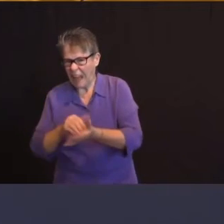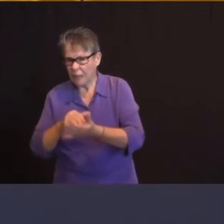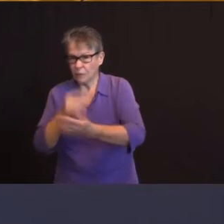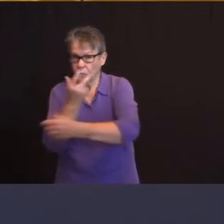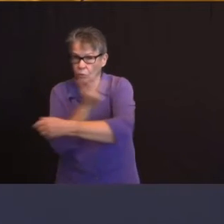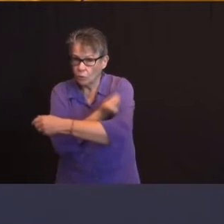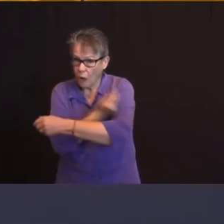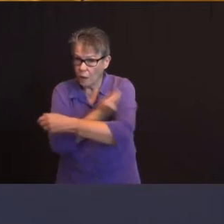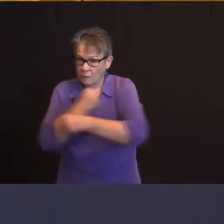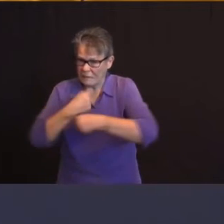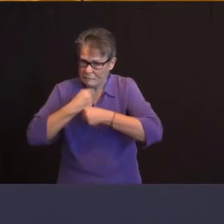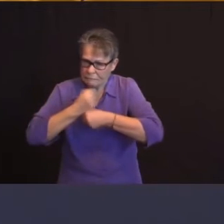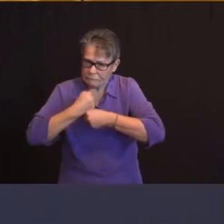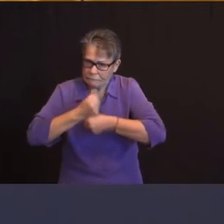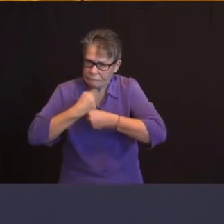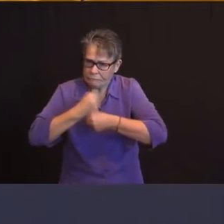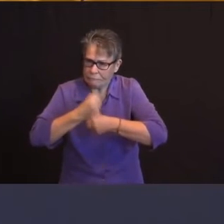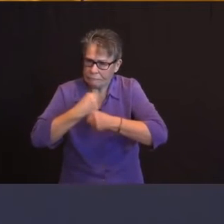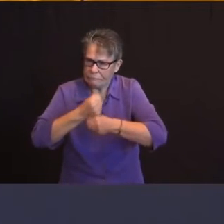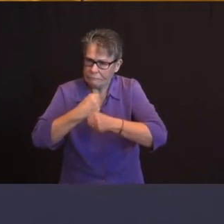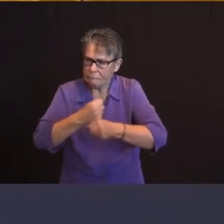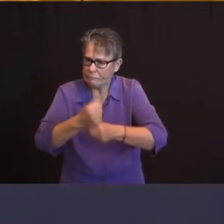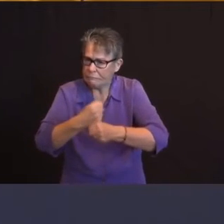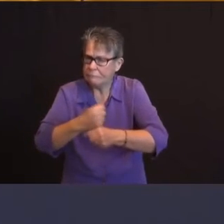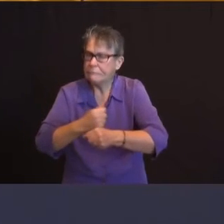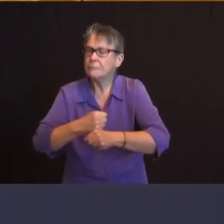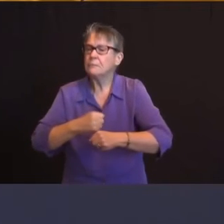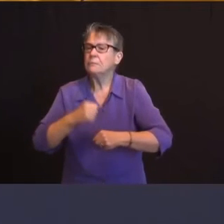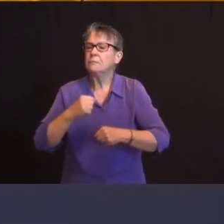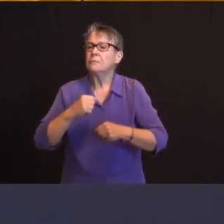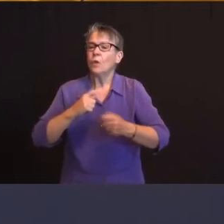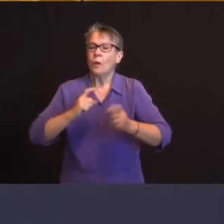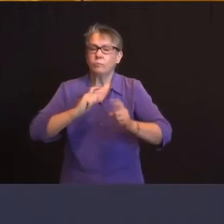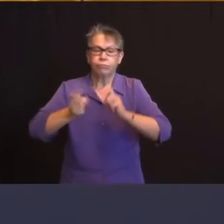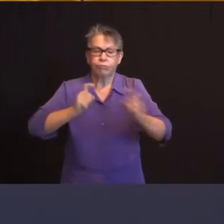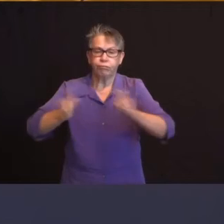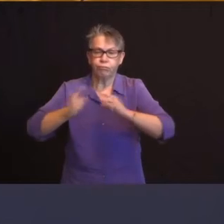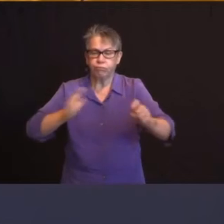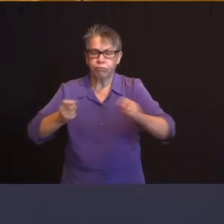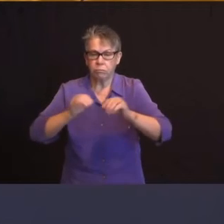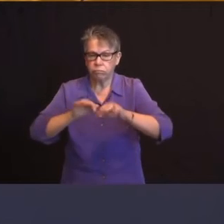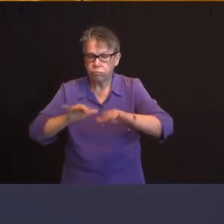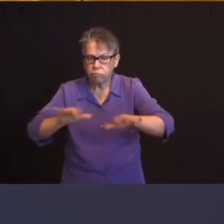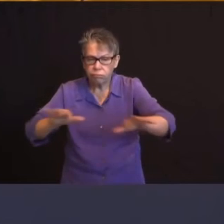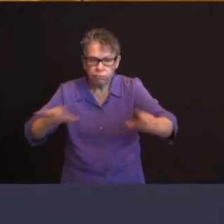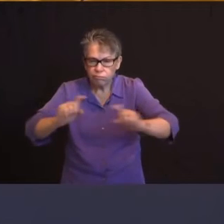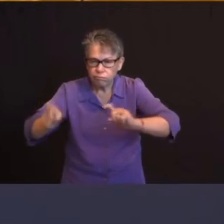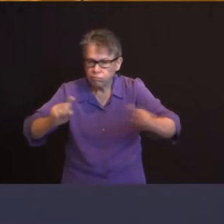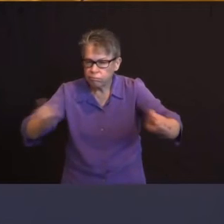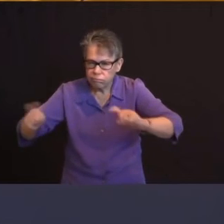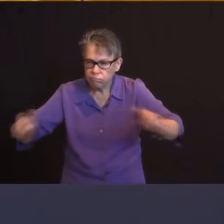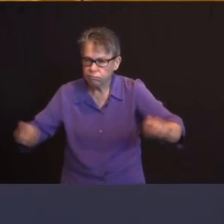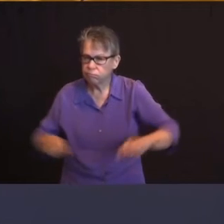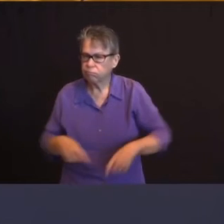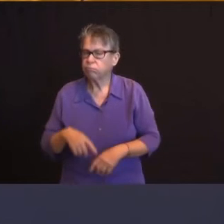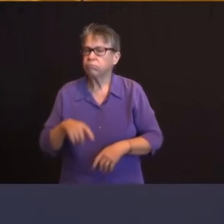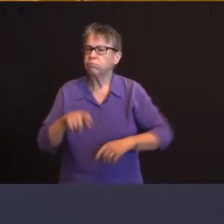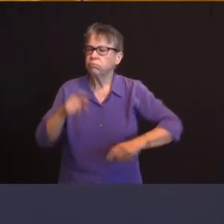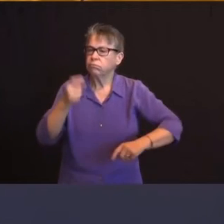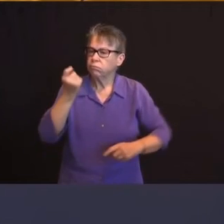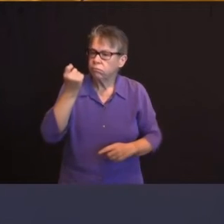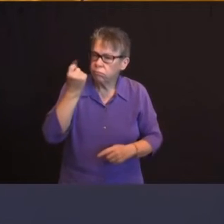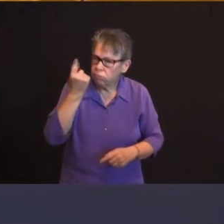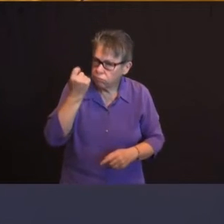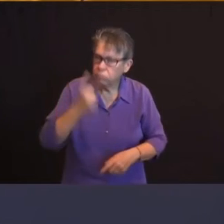And again, the allocation will be in that first wave. It'll be split between healthcare workers